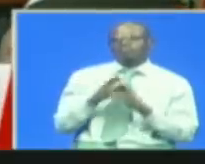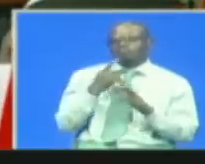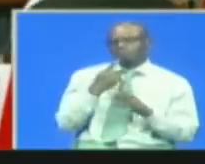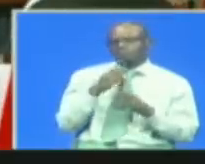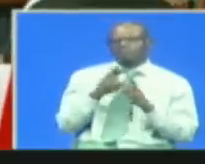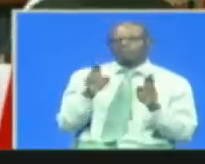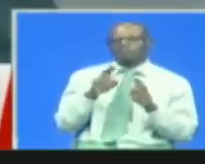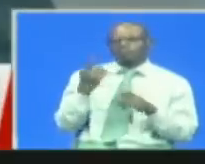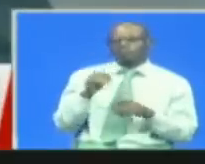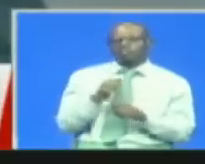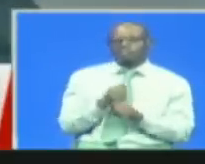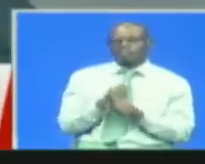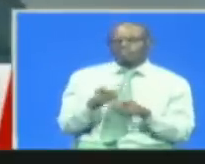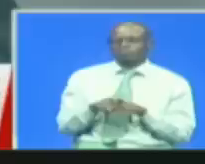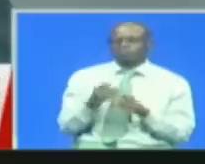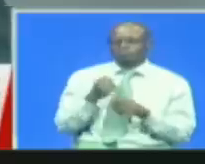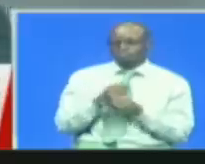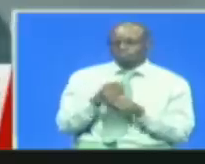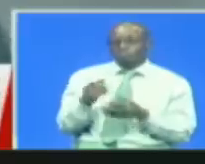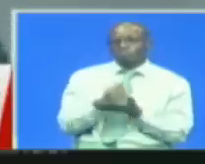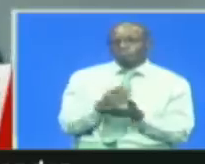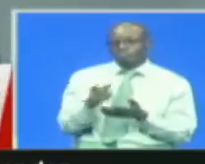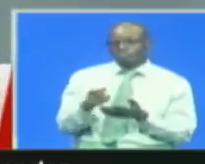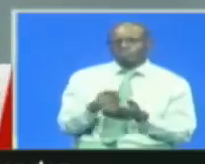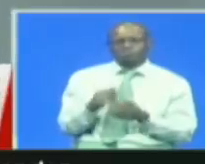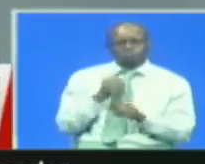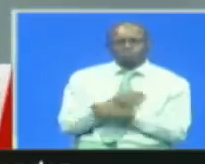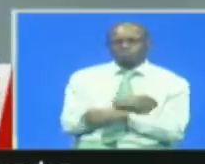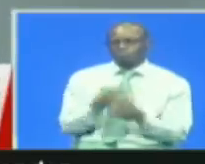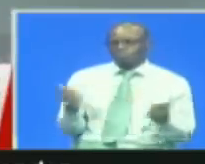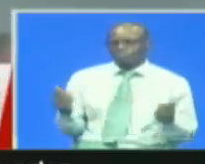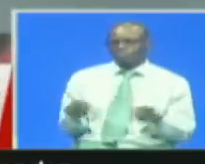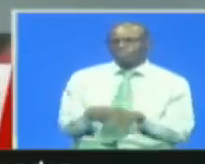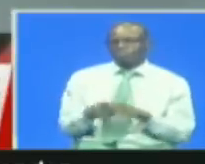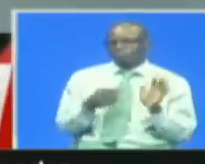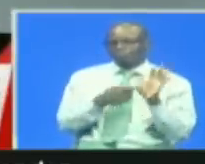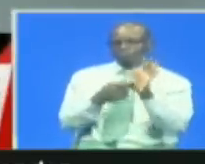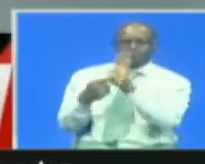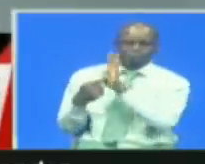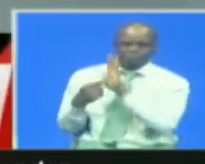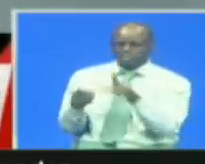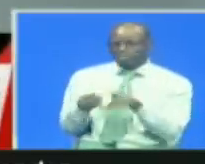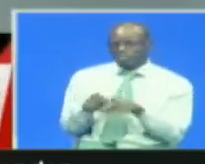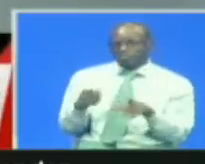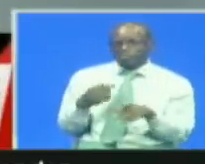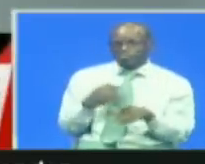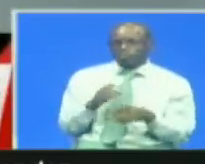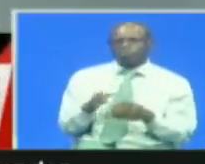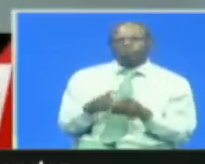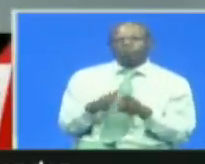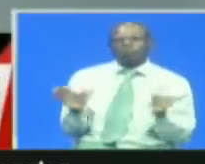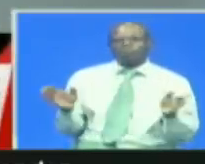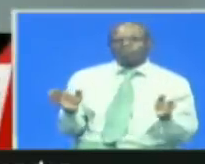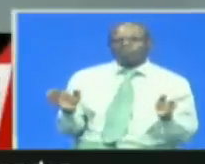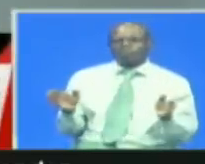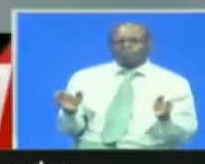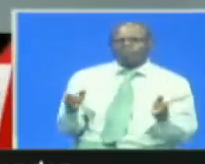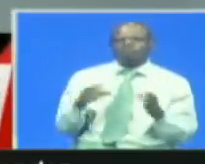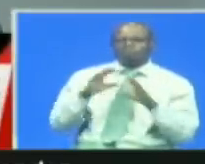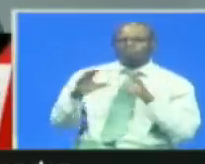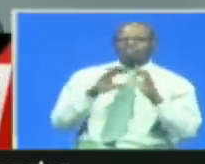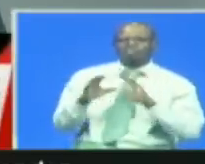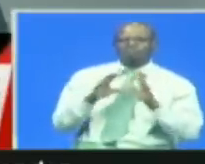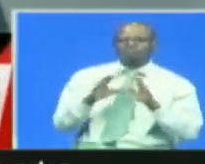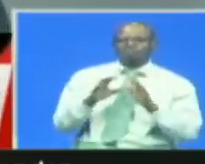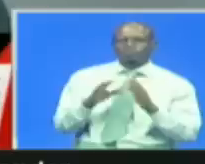make the office more effective and visible. I intend to maintain an open door policy for greater interaction and engagement with